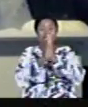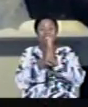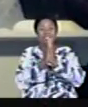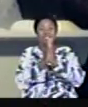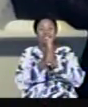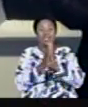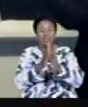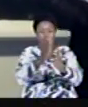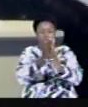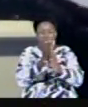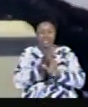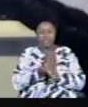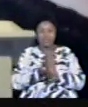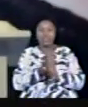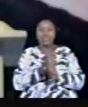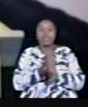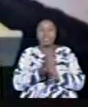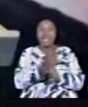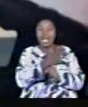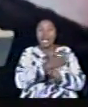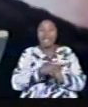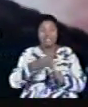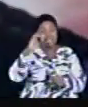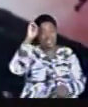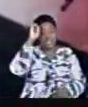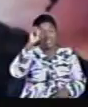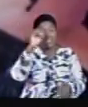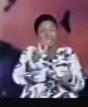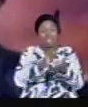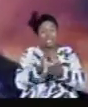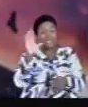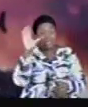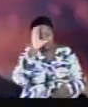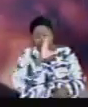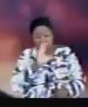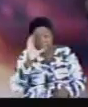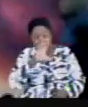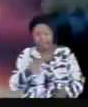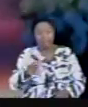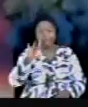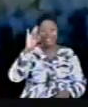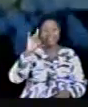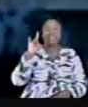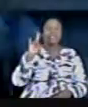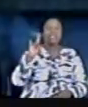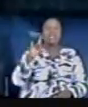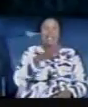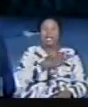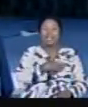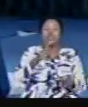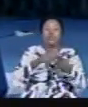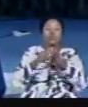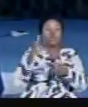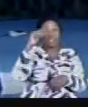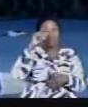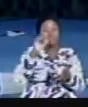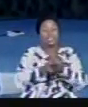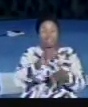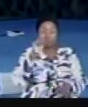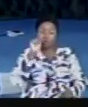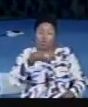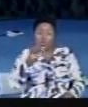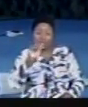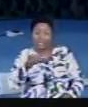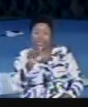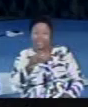receiveth, and he that seeketh, findeth, And to him that knocketh, it